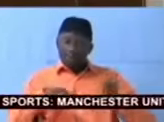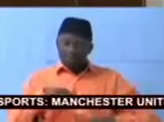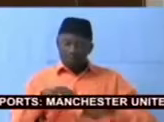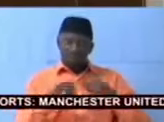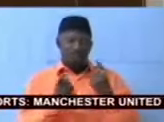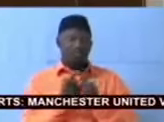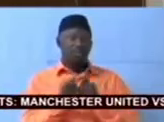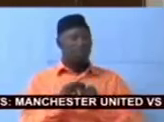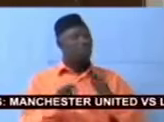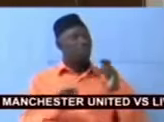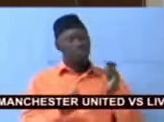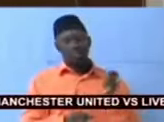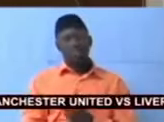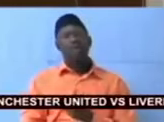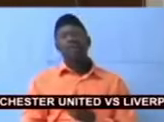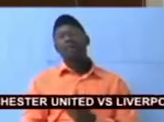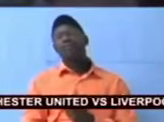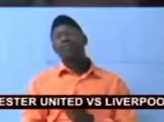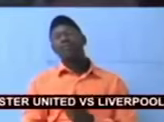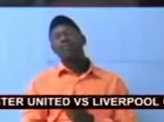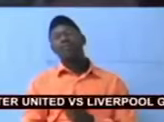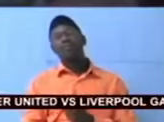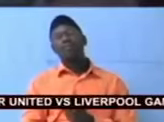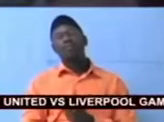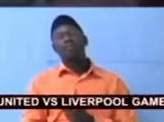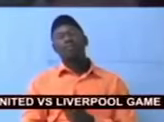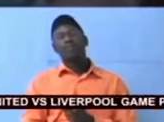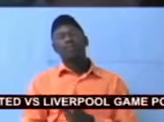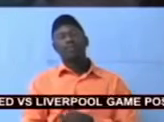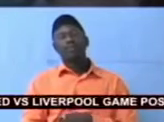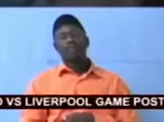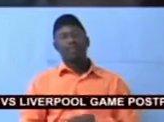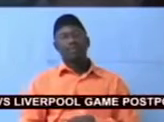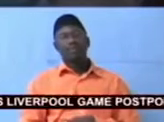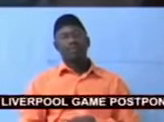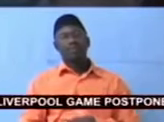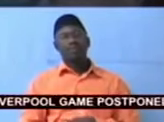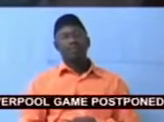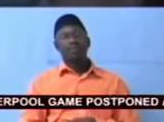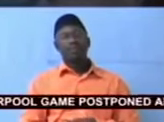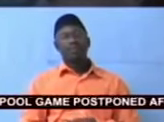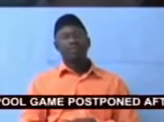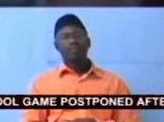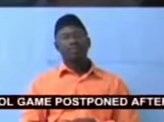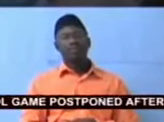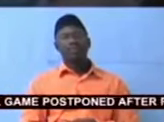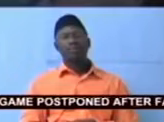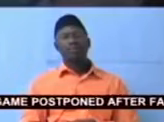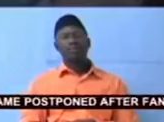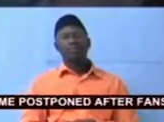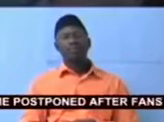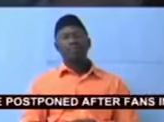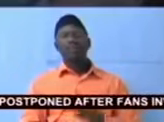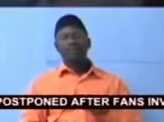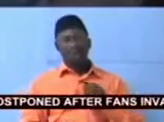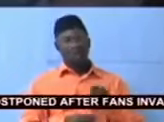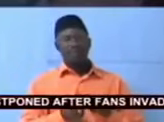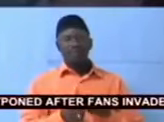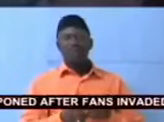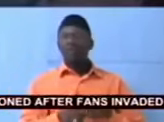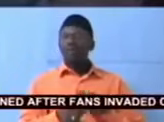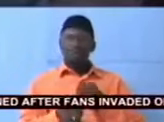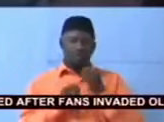moy alaman rek and so I just sentenced the convict accordingly ci la dal